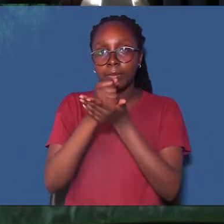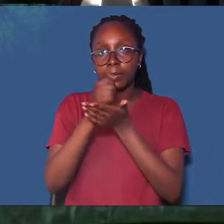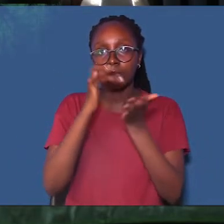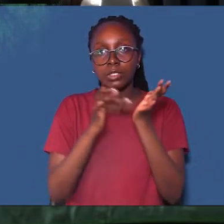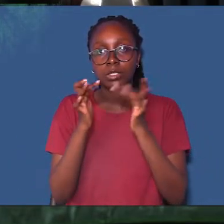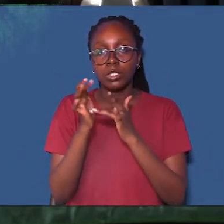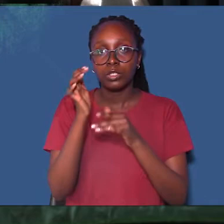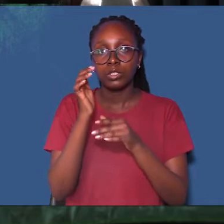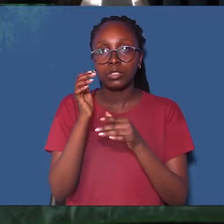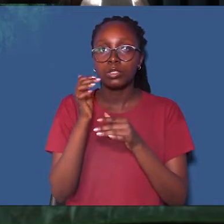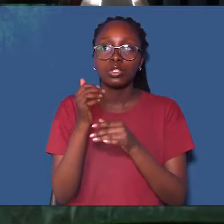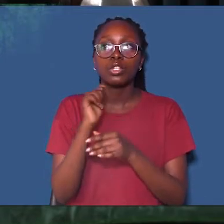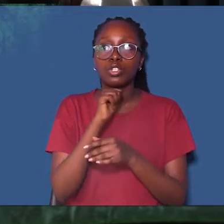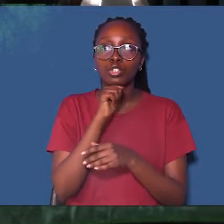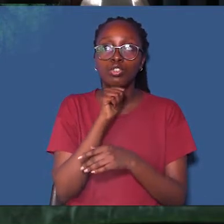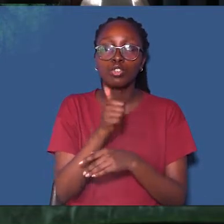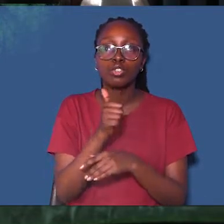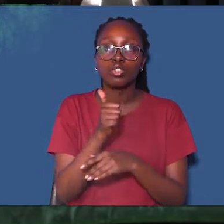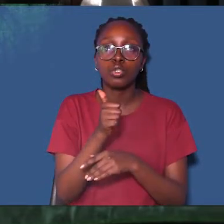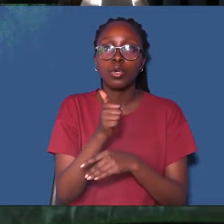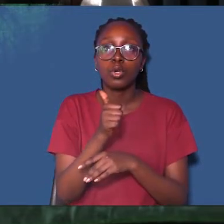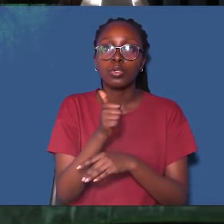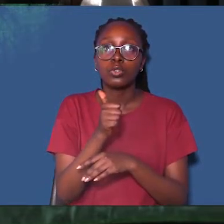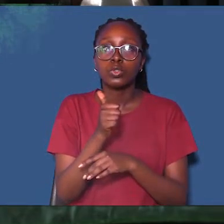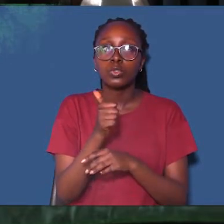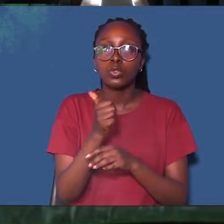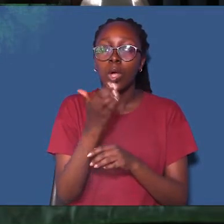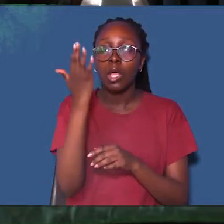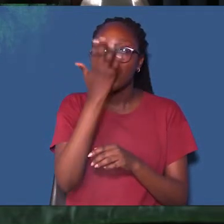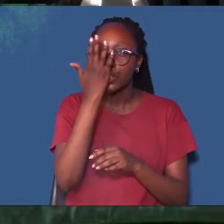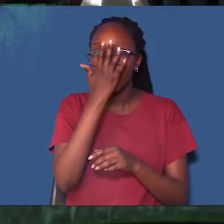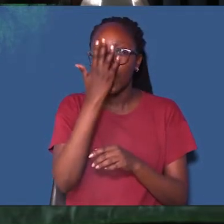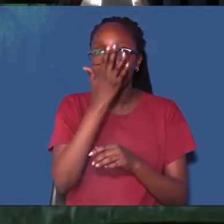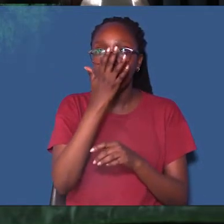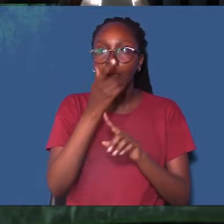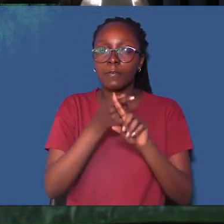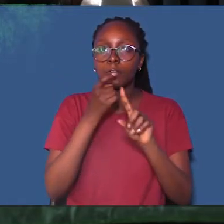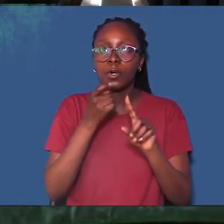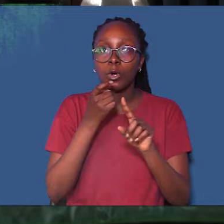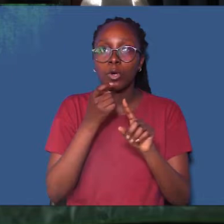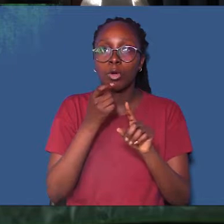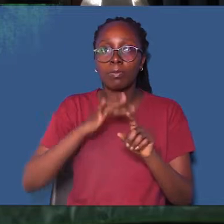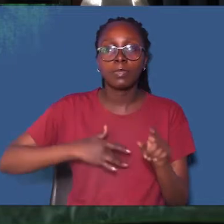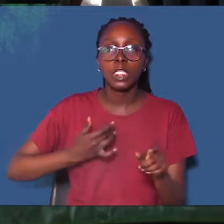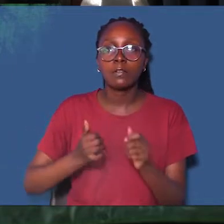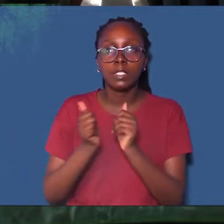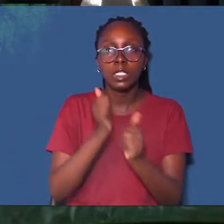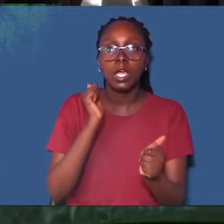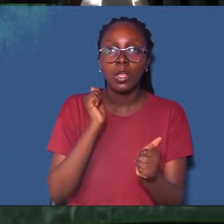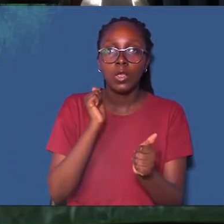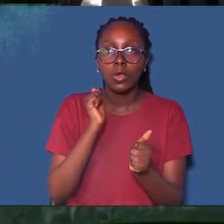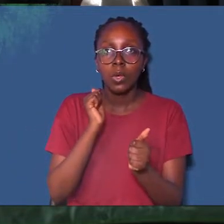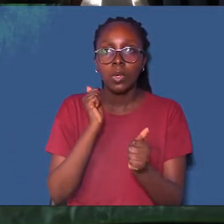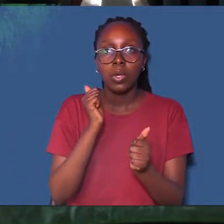ignore or shy away or avoid the path of self-denial and the cup